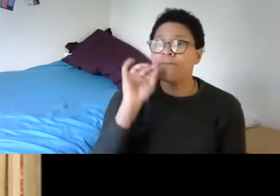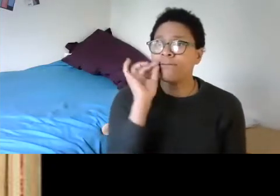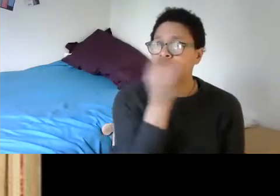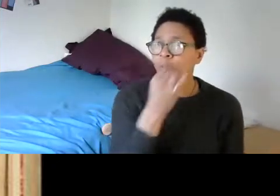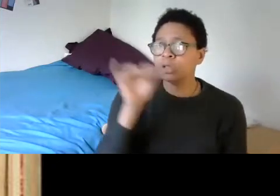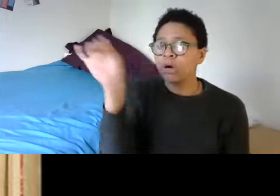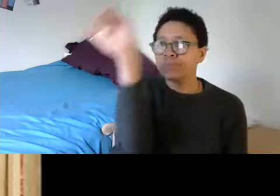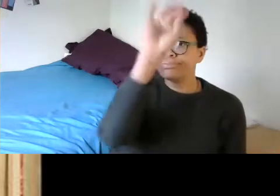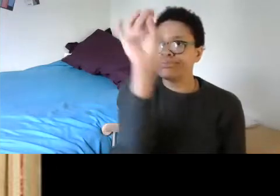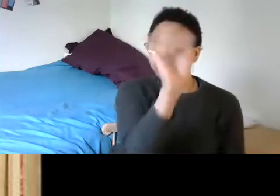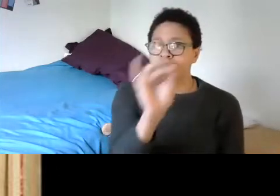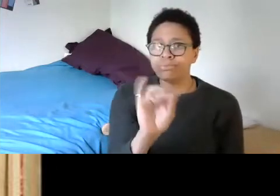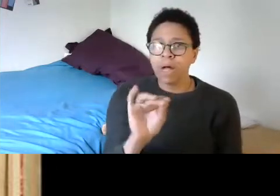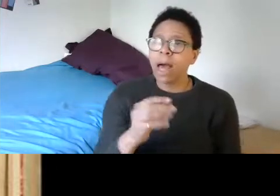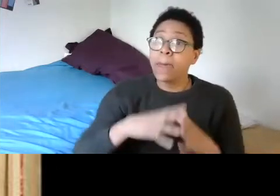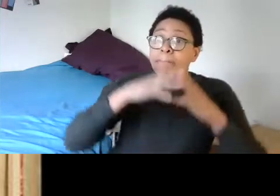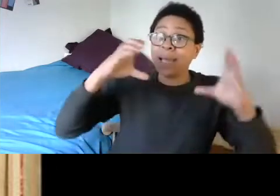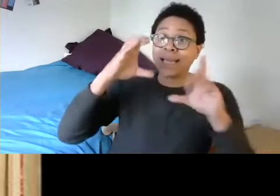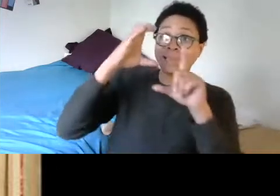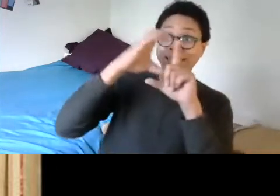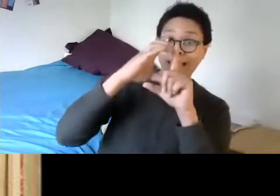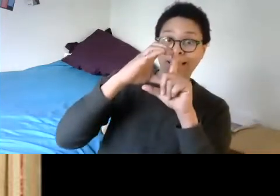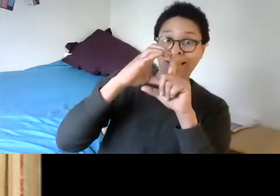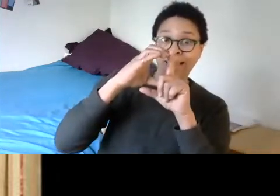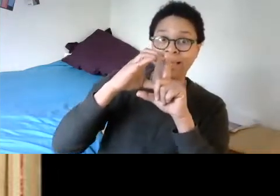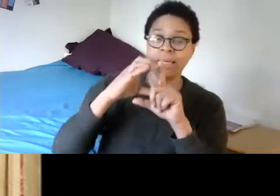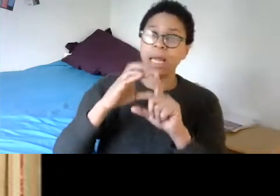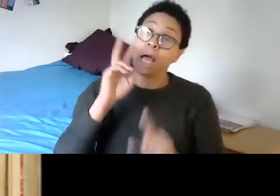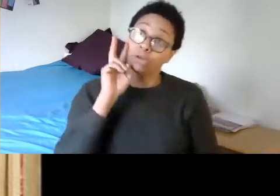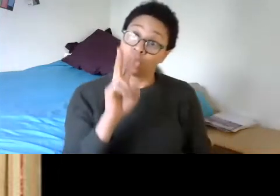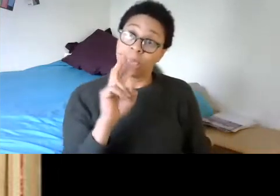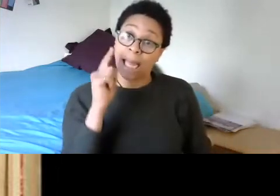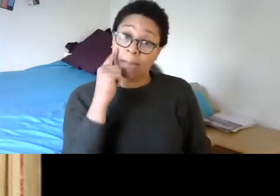large decorated capital D. The page also shows evidence of